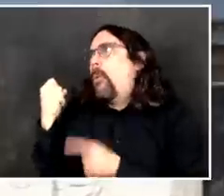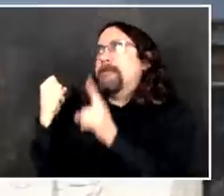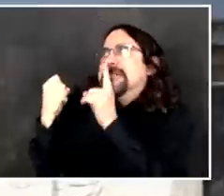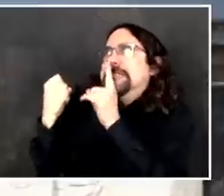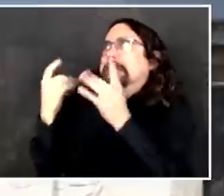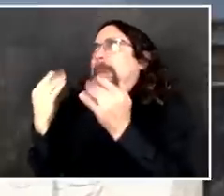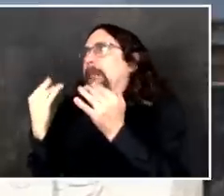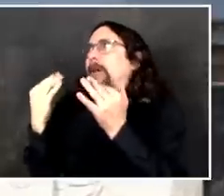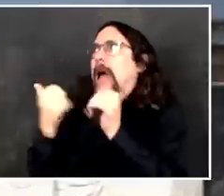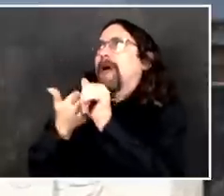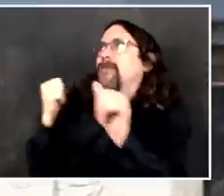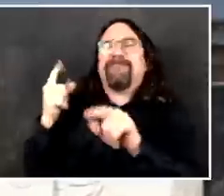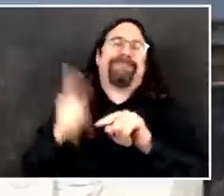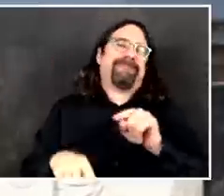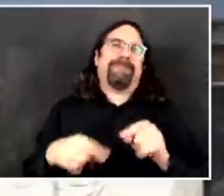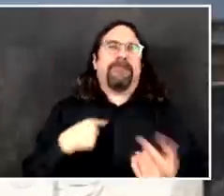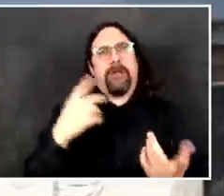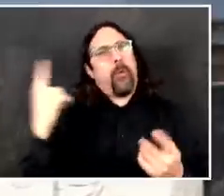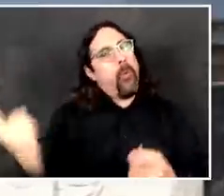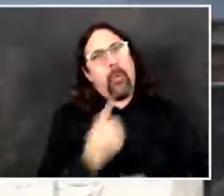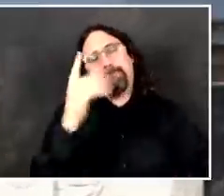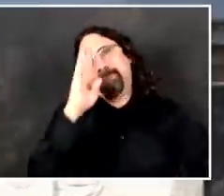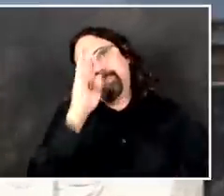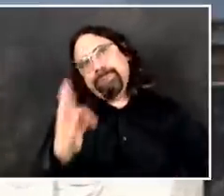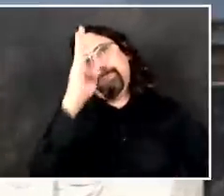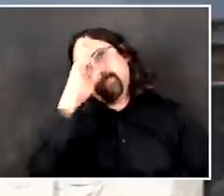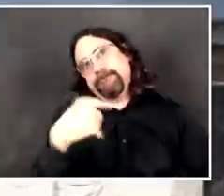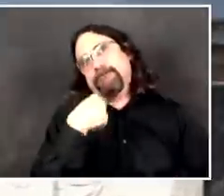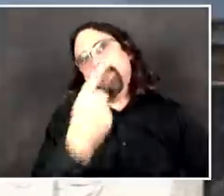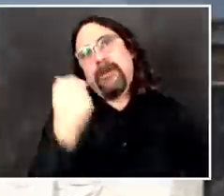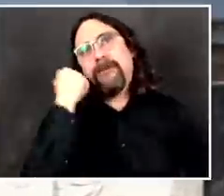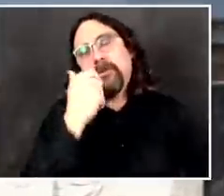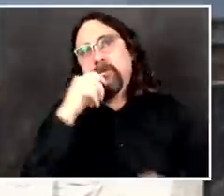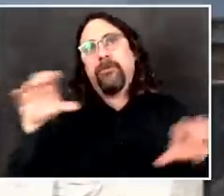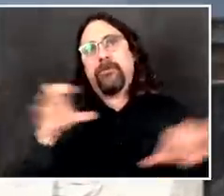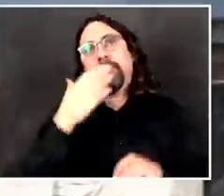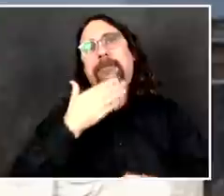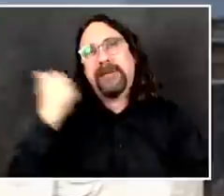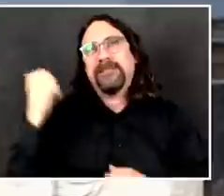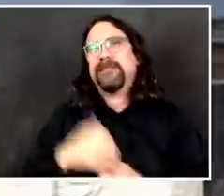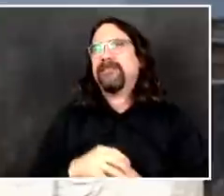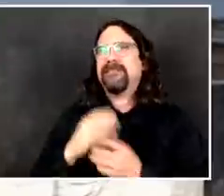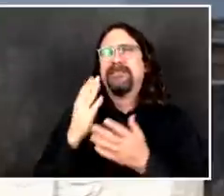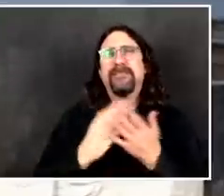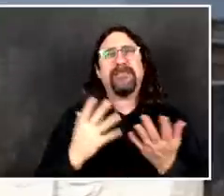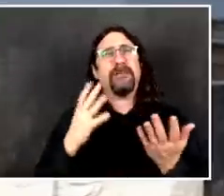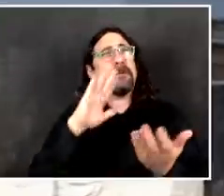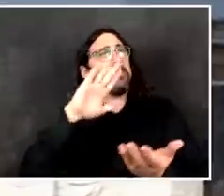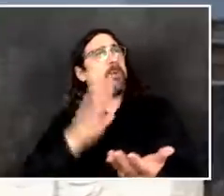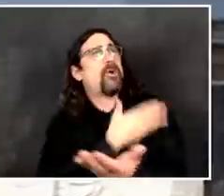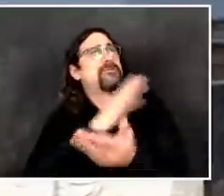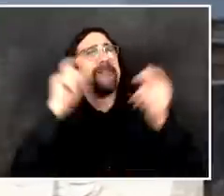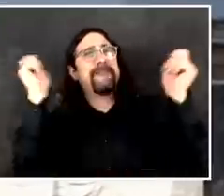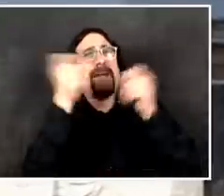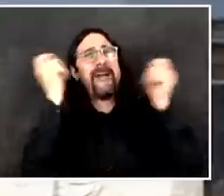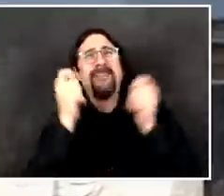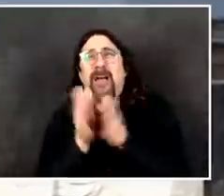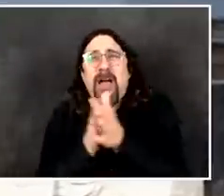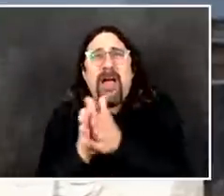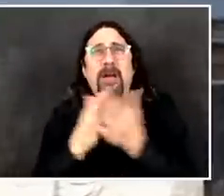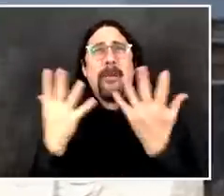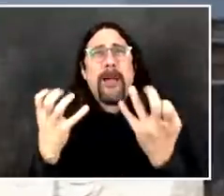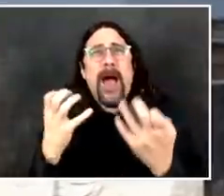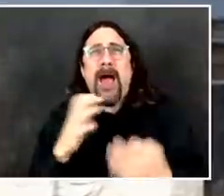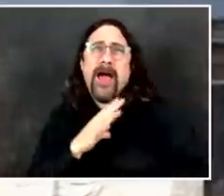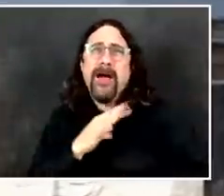to say it just isn't time for them yet. There's still too many unknowns. There's still too many threats. There's a lot we don't know, but there's one